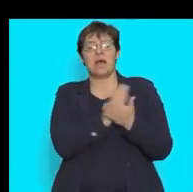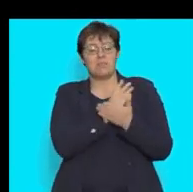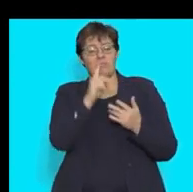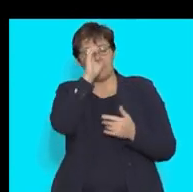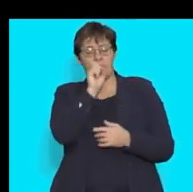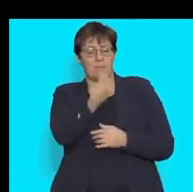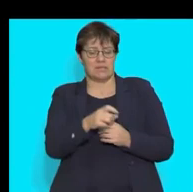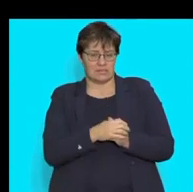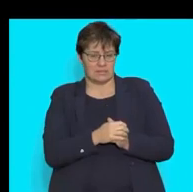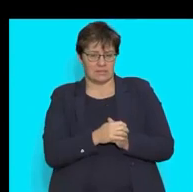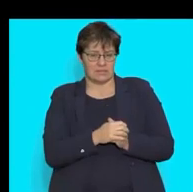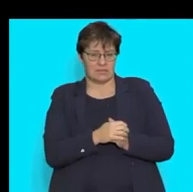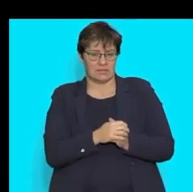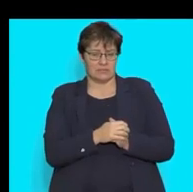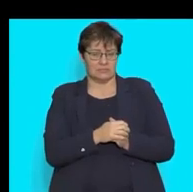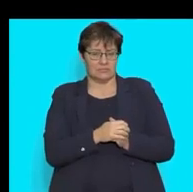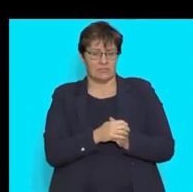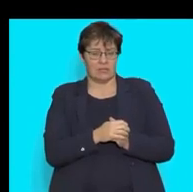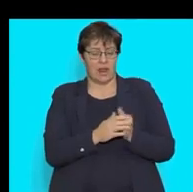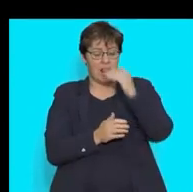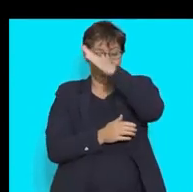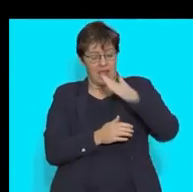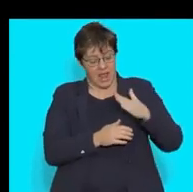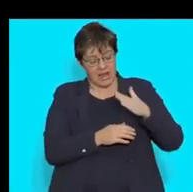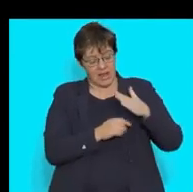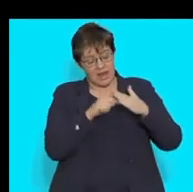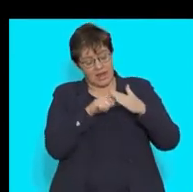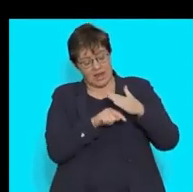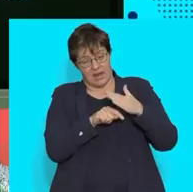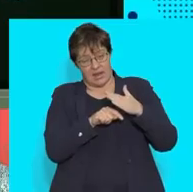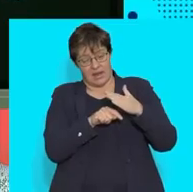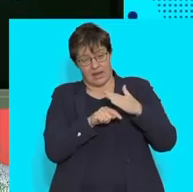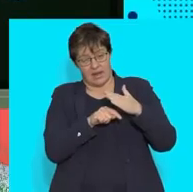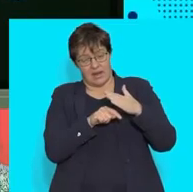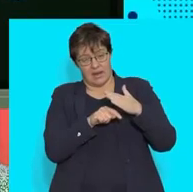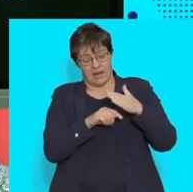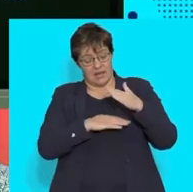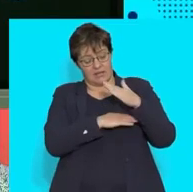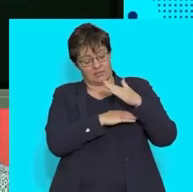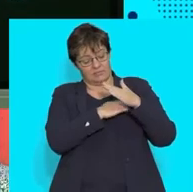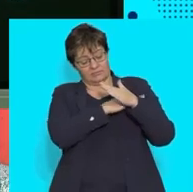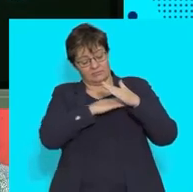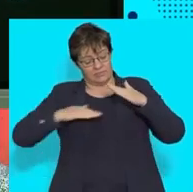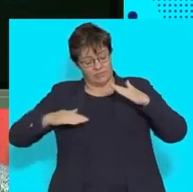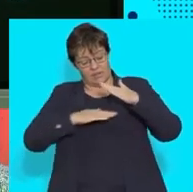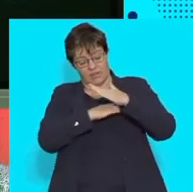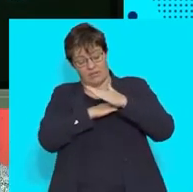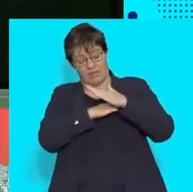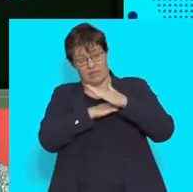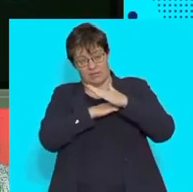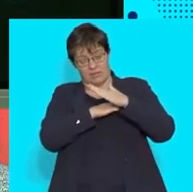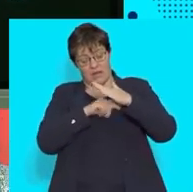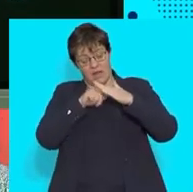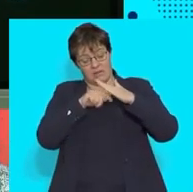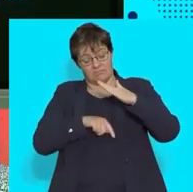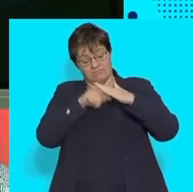to remember we can calculate the area under the line or between the line and the horizontal axis. This doesn't